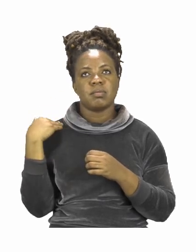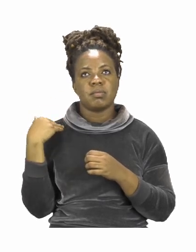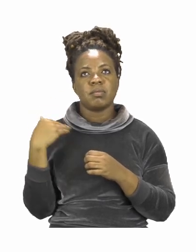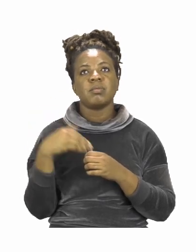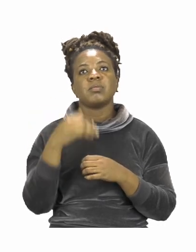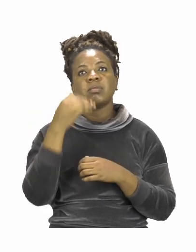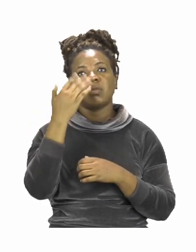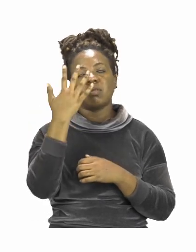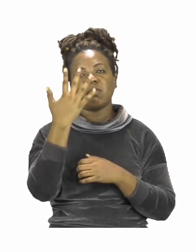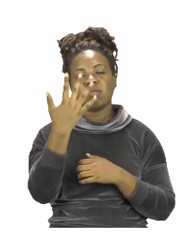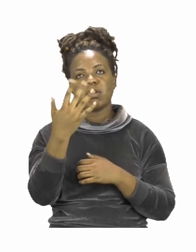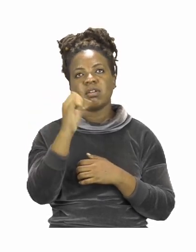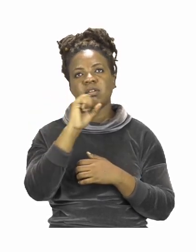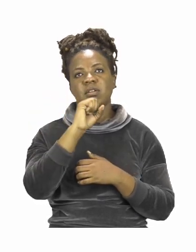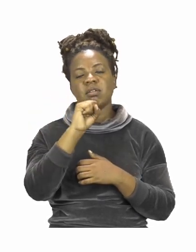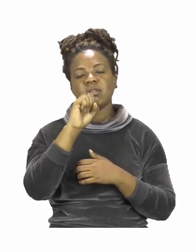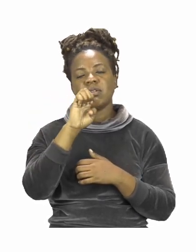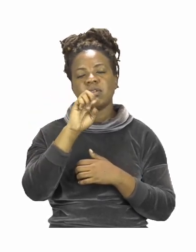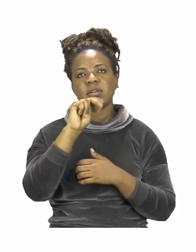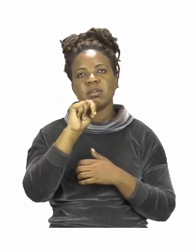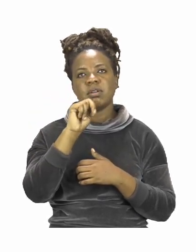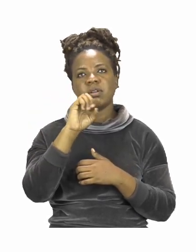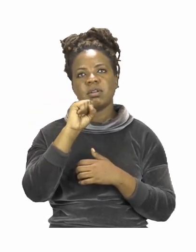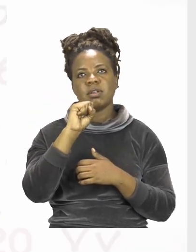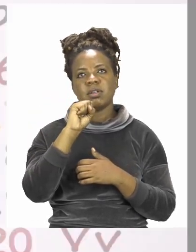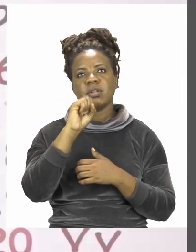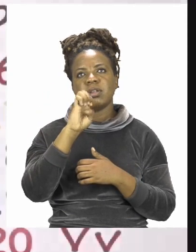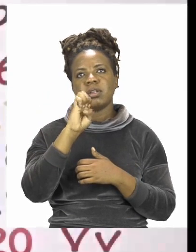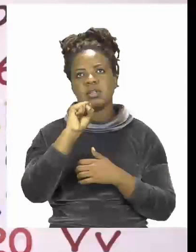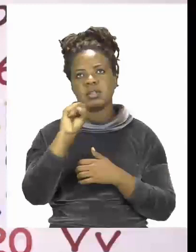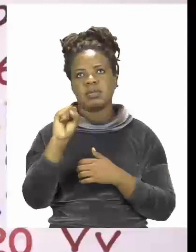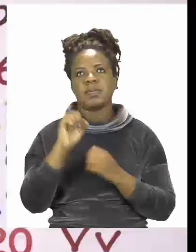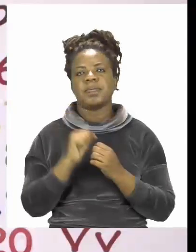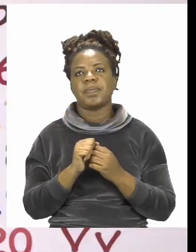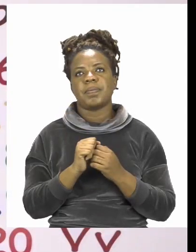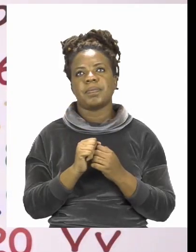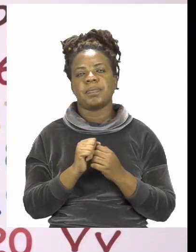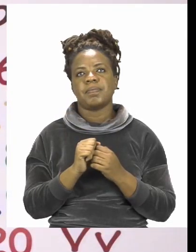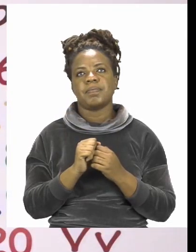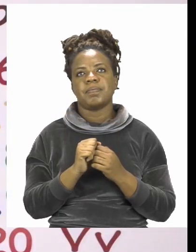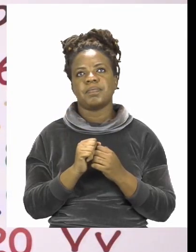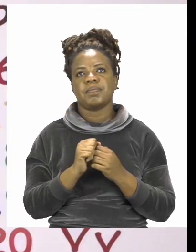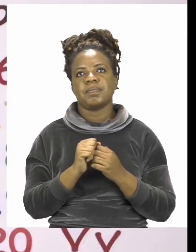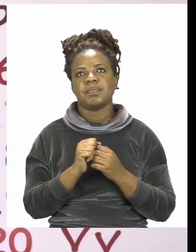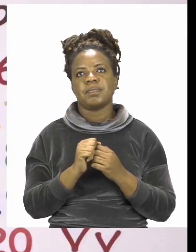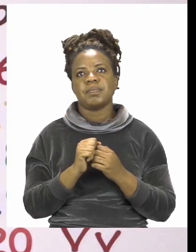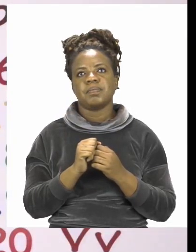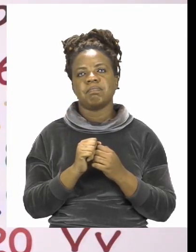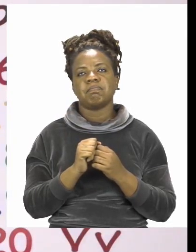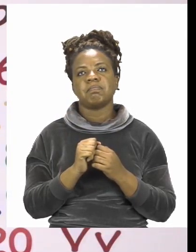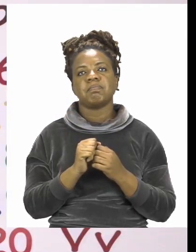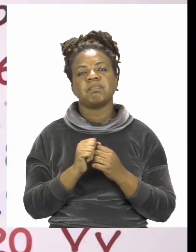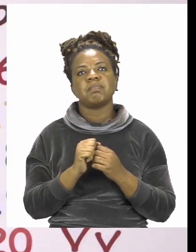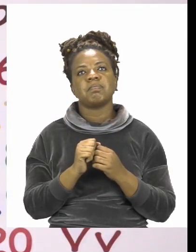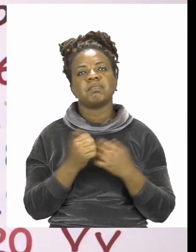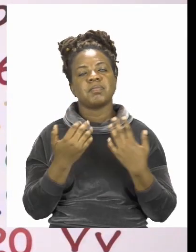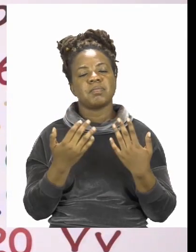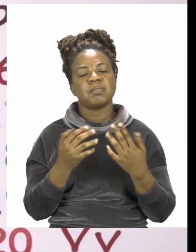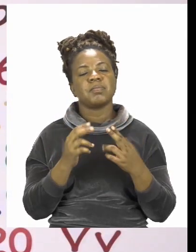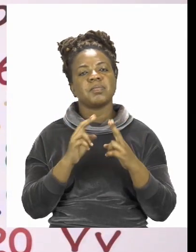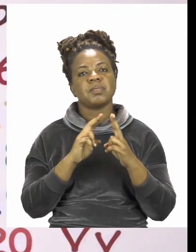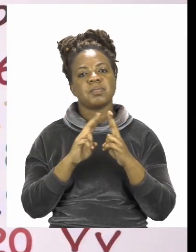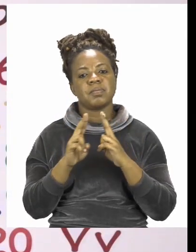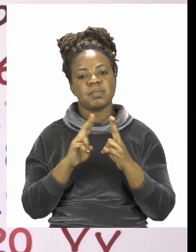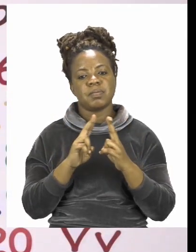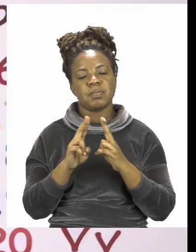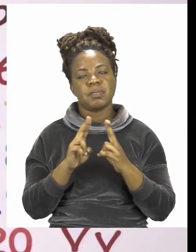board. On the board, we have our senses, and we are going to talk about what we use each body part